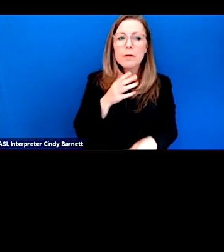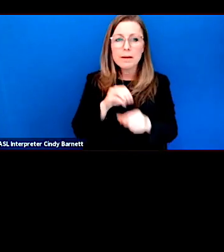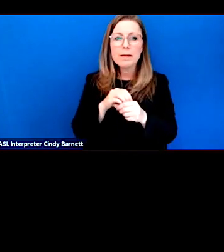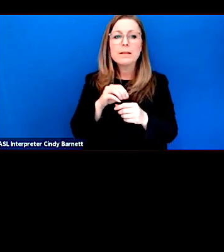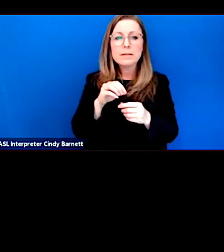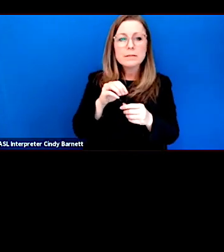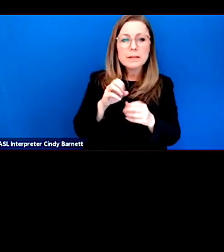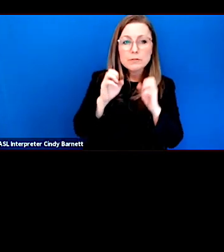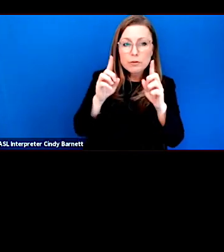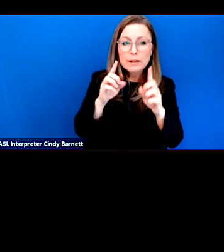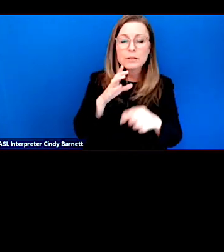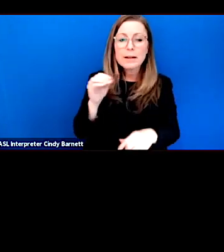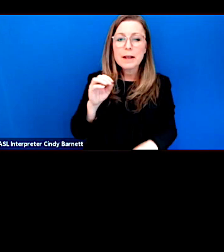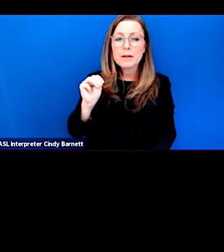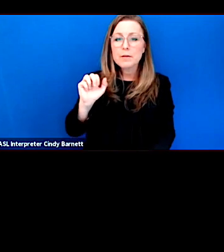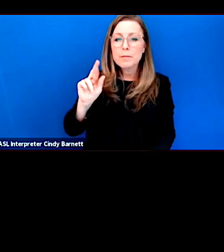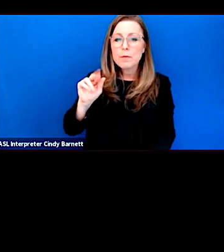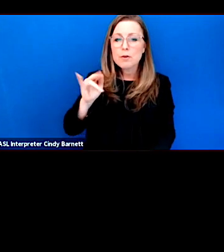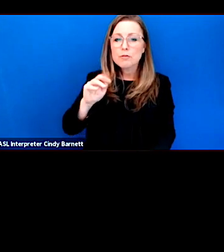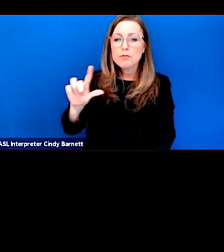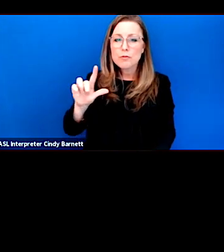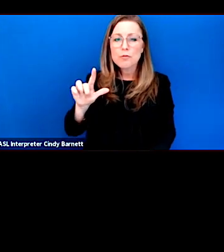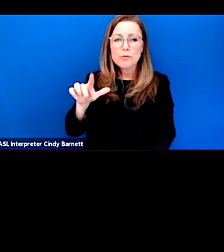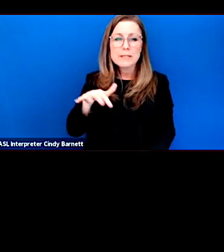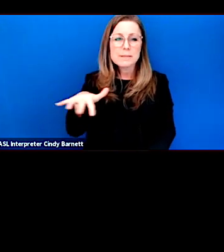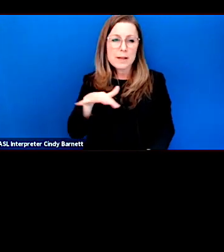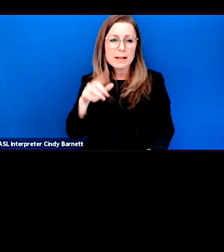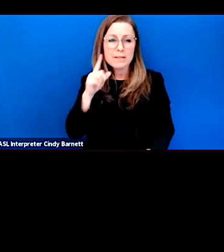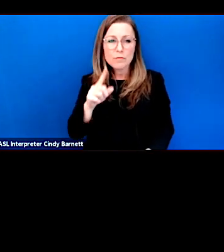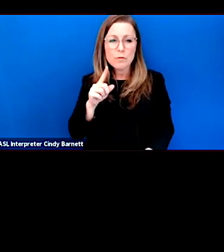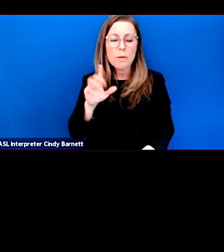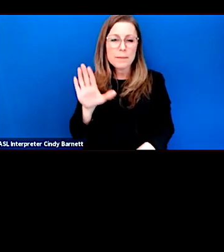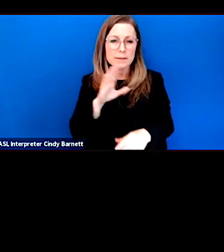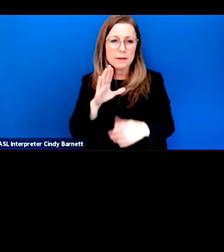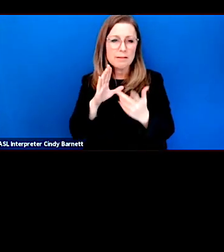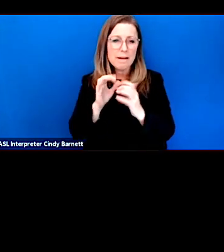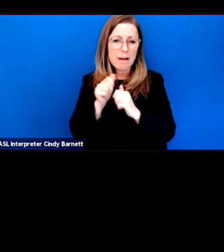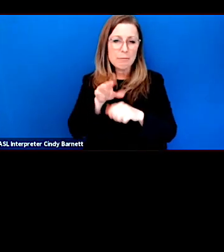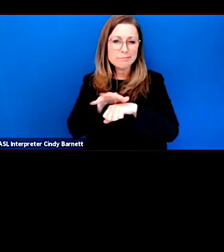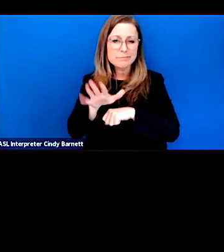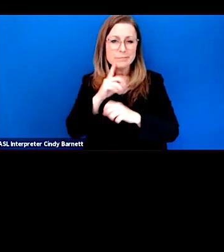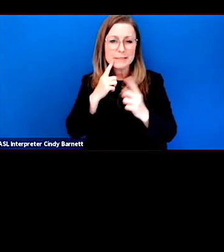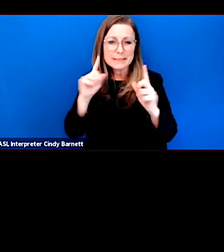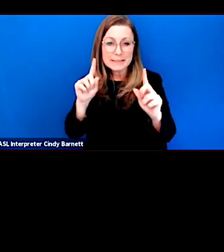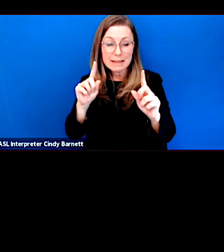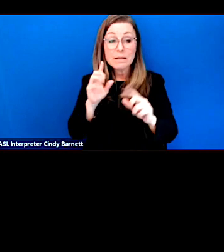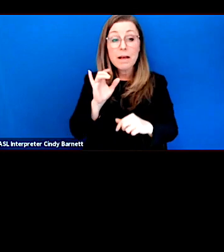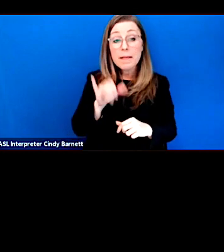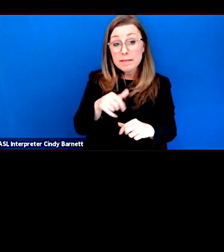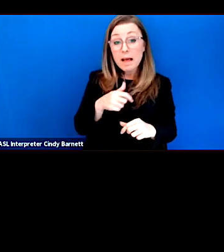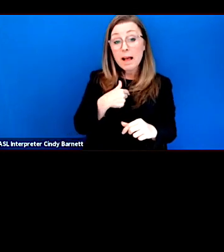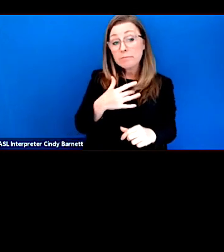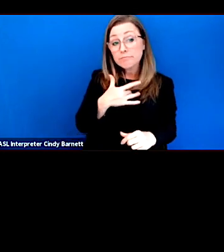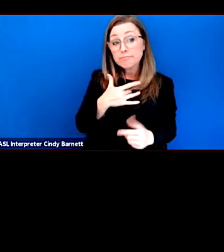success. And you may wonder why I think that piece is interesting to me, because it's not specifically talking about engineering, but it is